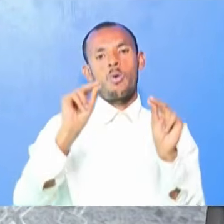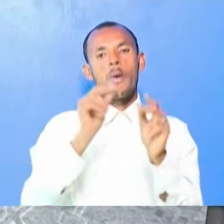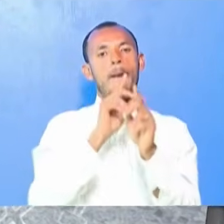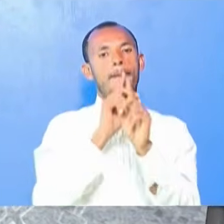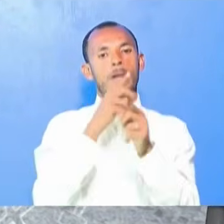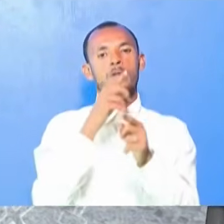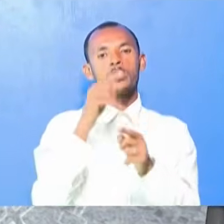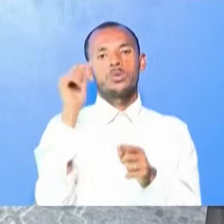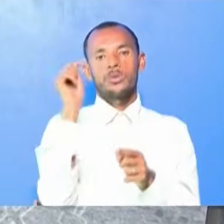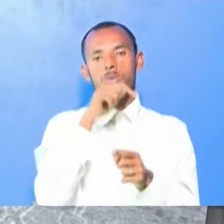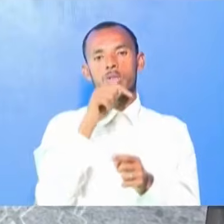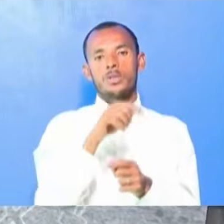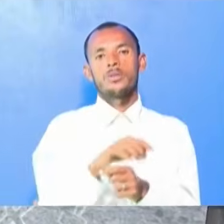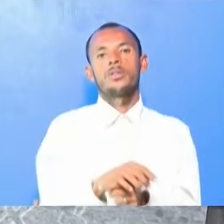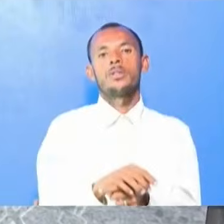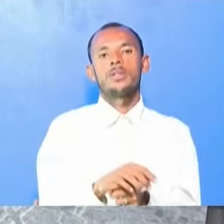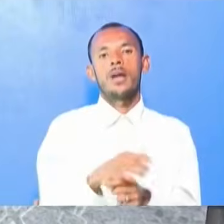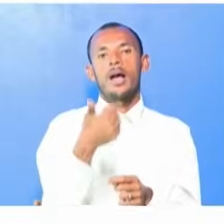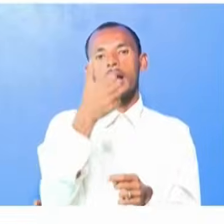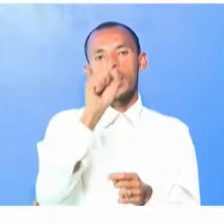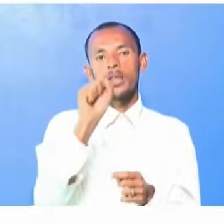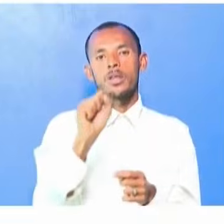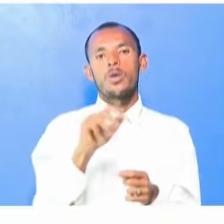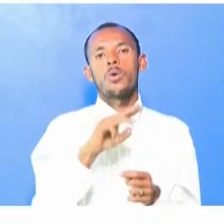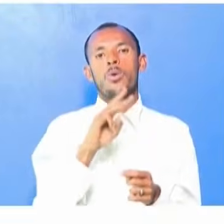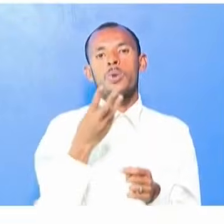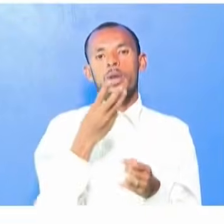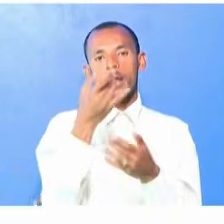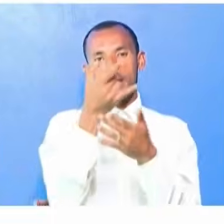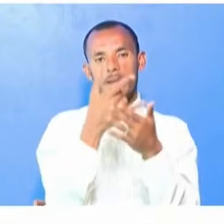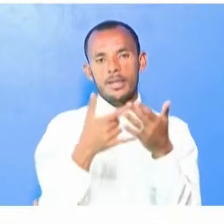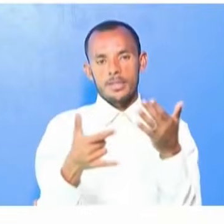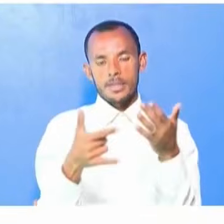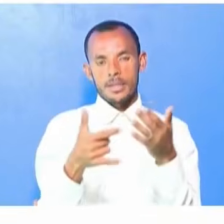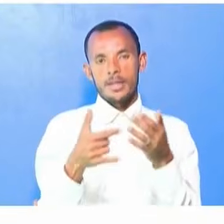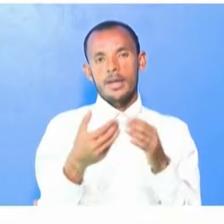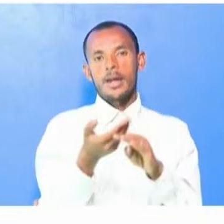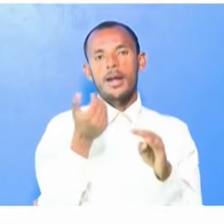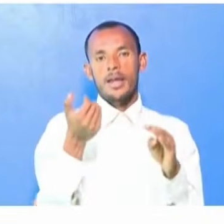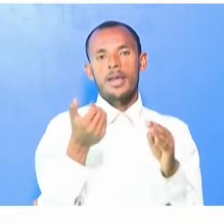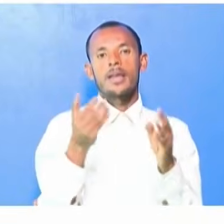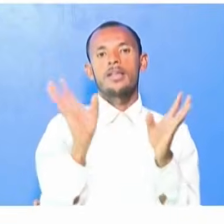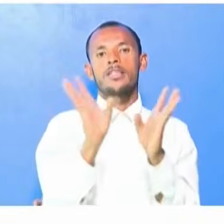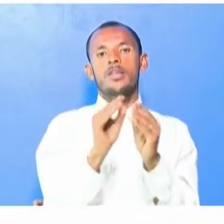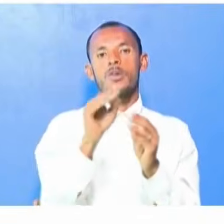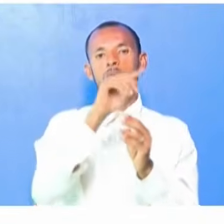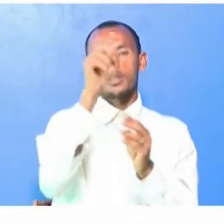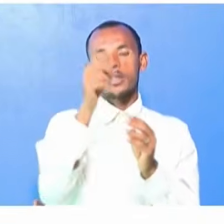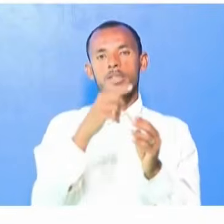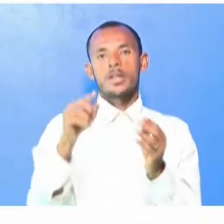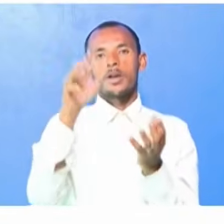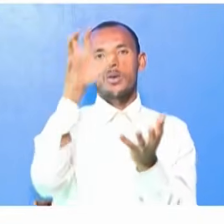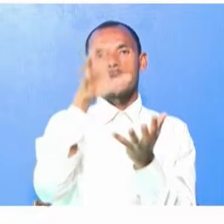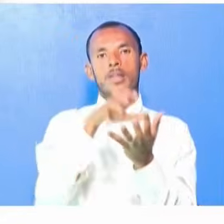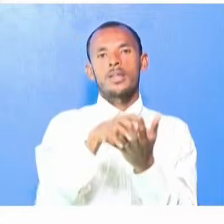of integer. As we listed earlier, set of integer contains such numbers: